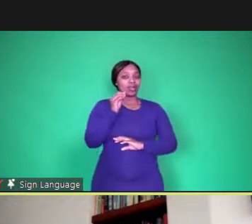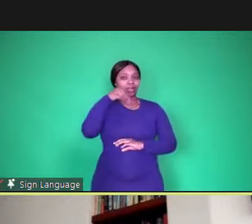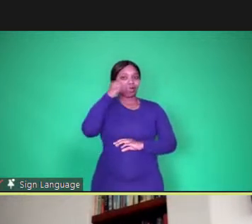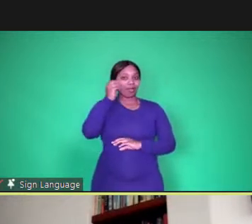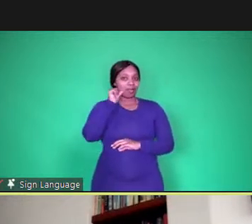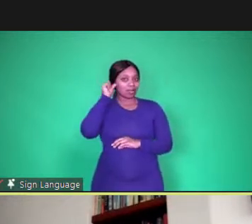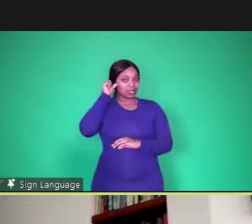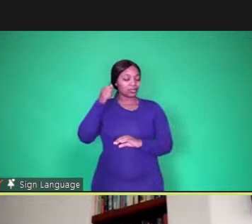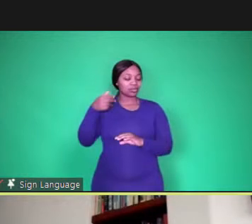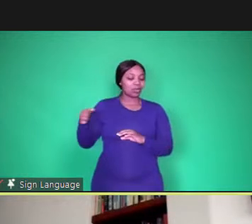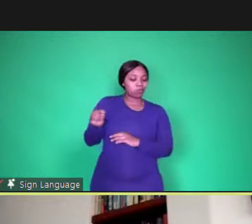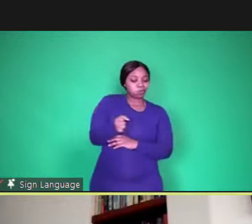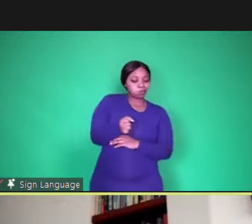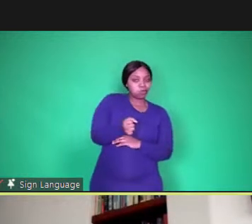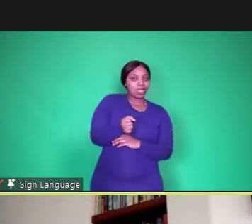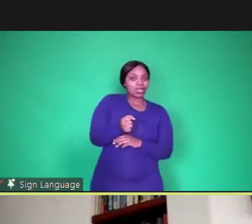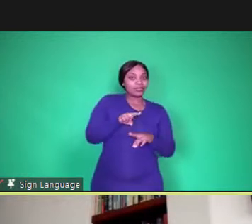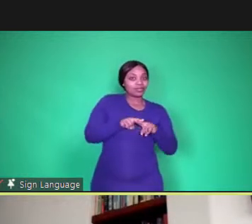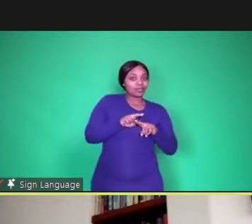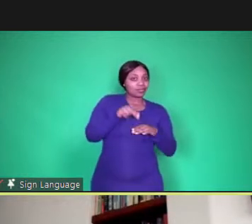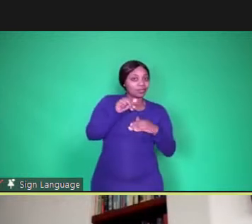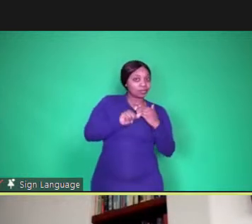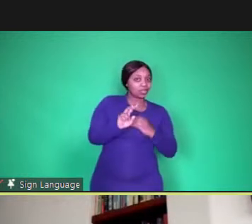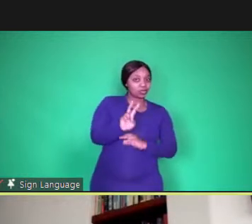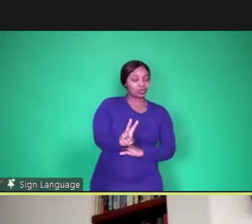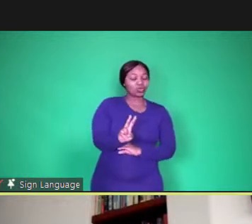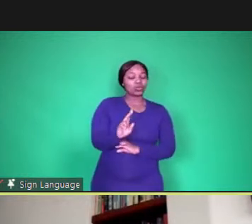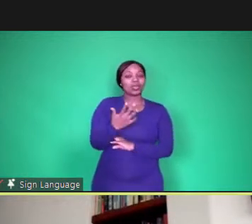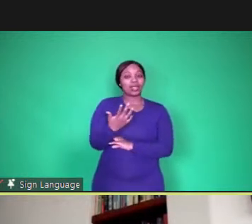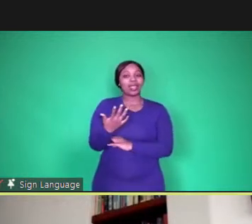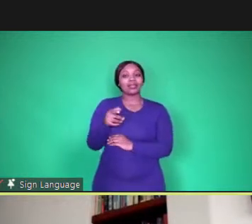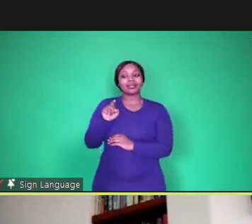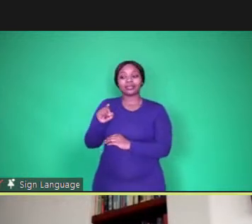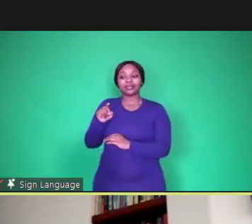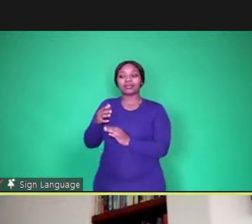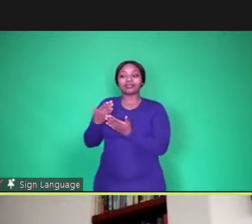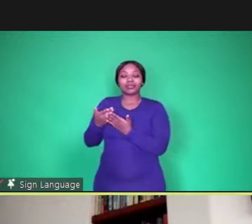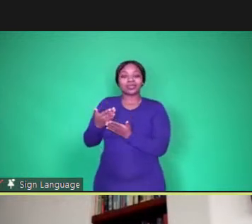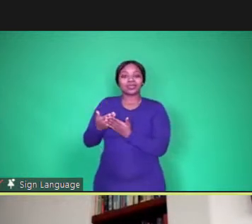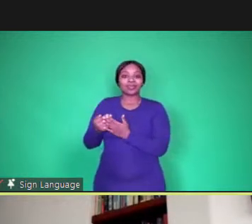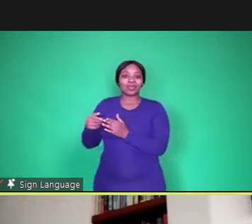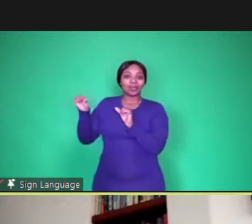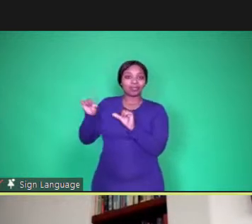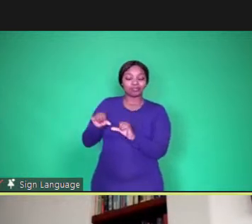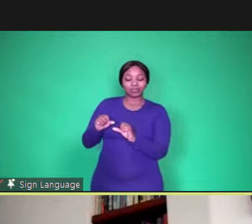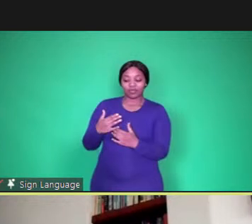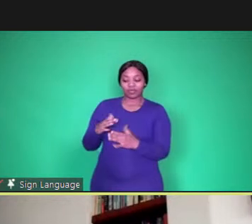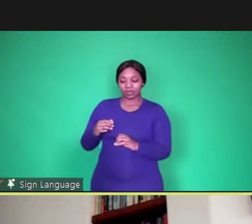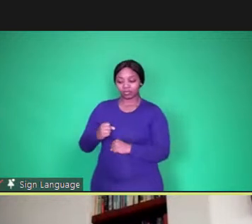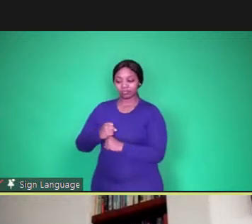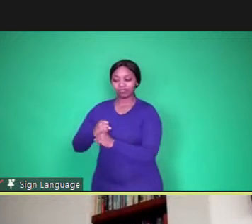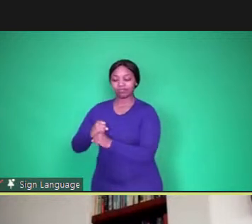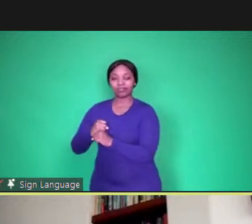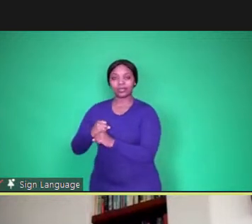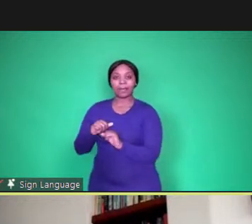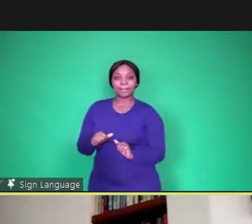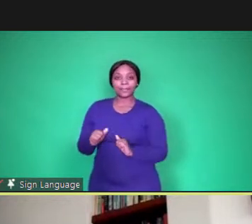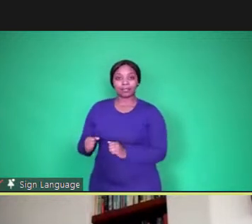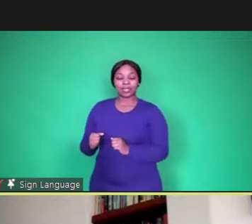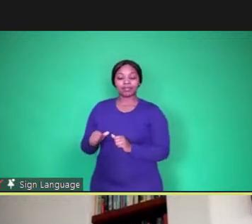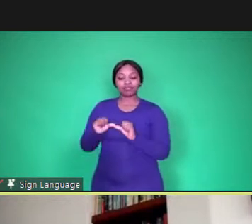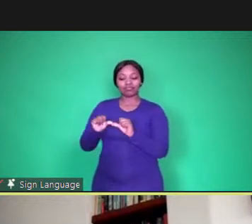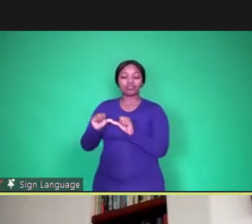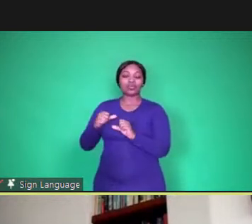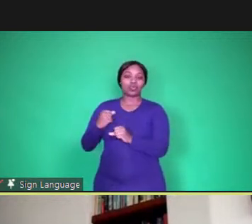February, and distinctively, they were the most likely to have retained employment in April. They were also significantly